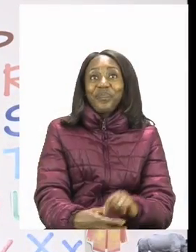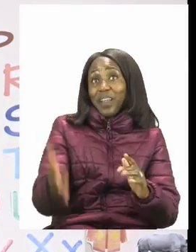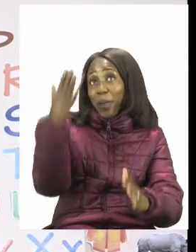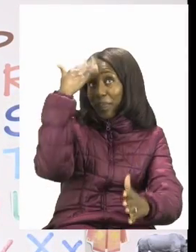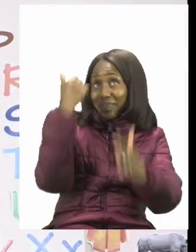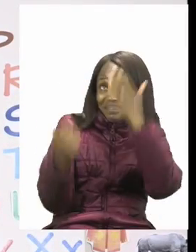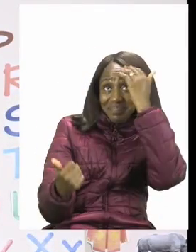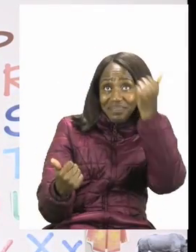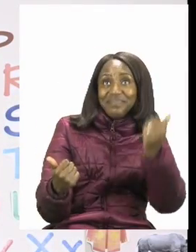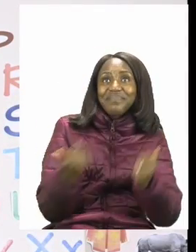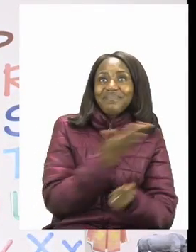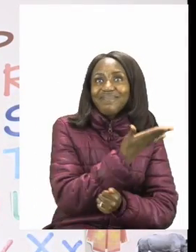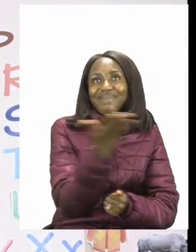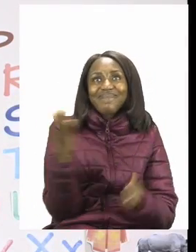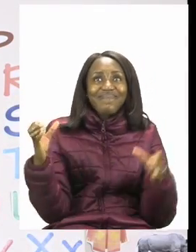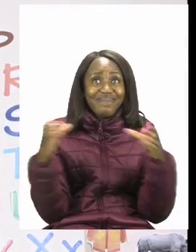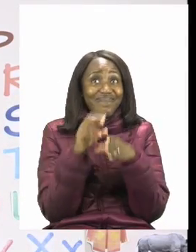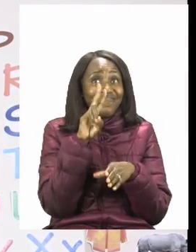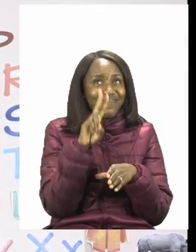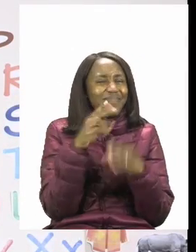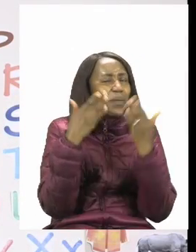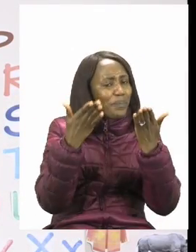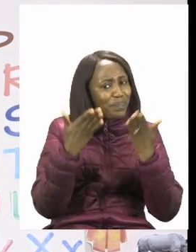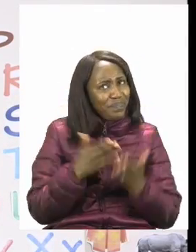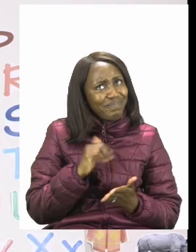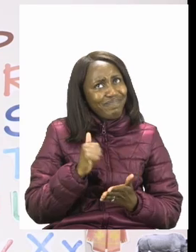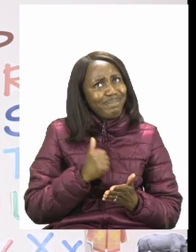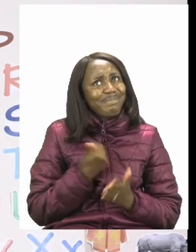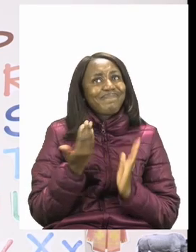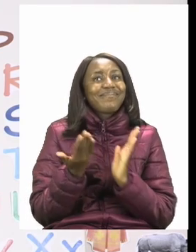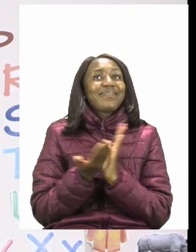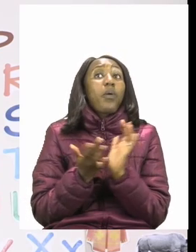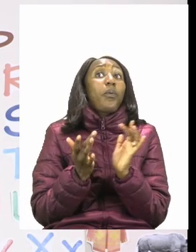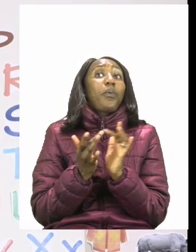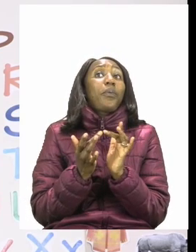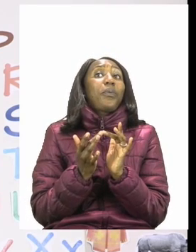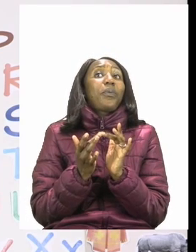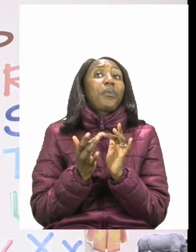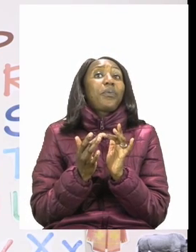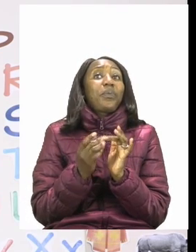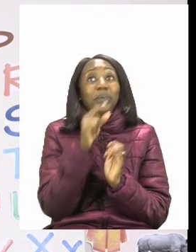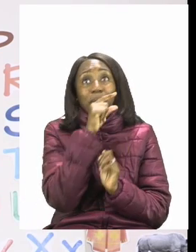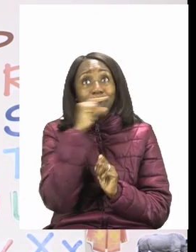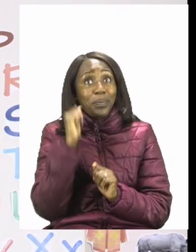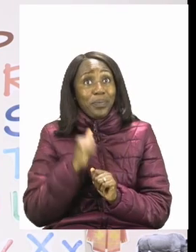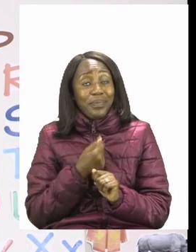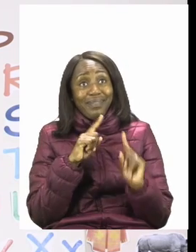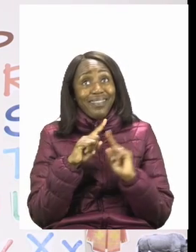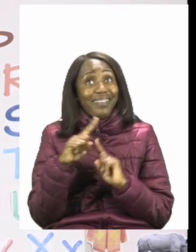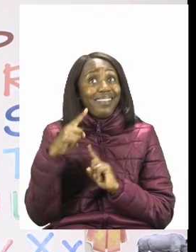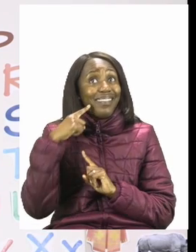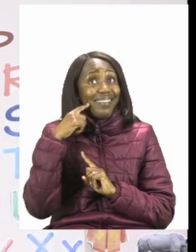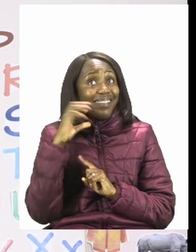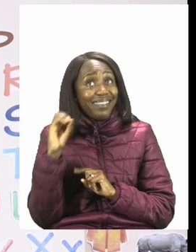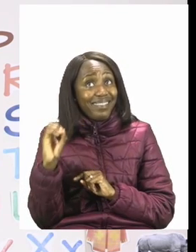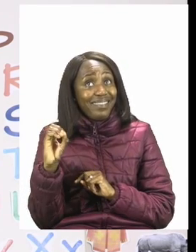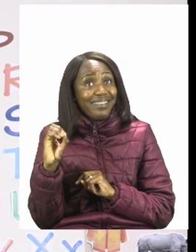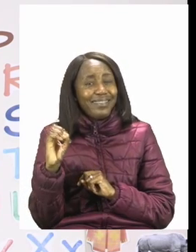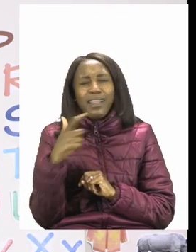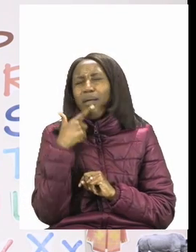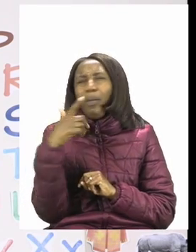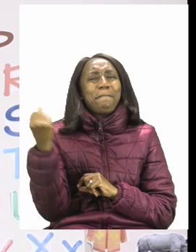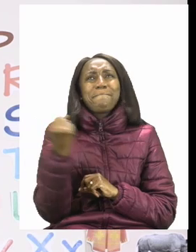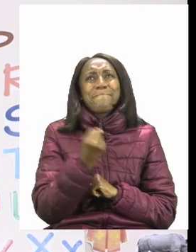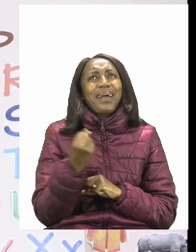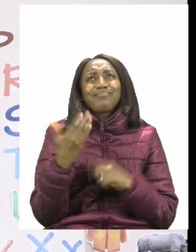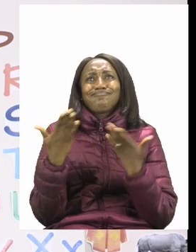Hello grade 2s and welcome to My Zone Online School. My name is Teacher Mutsa and thank you so much